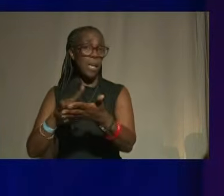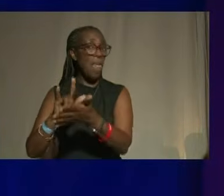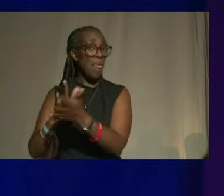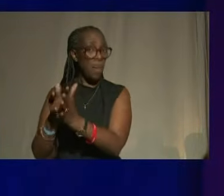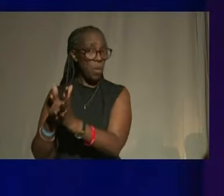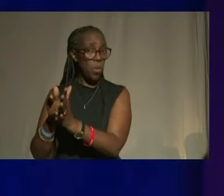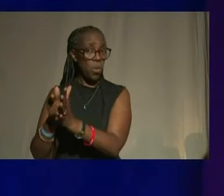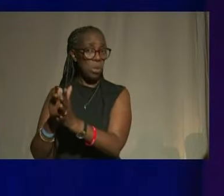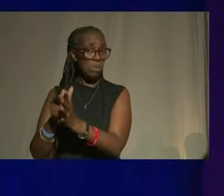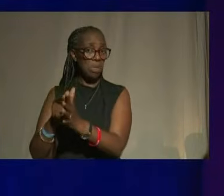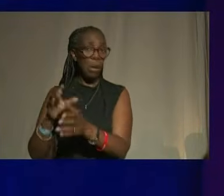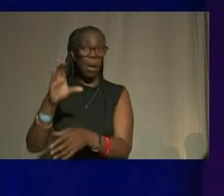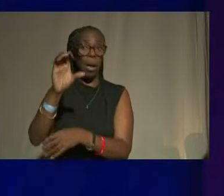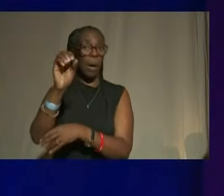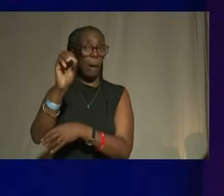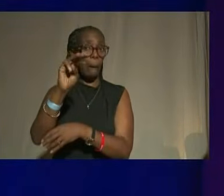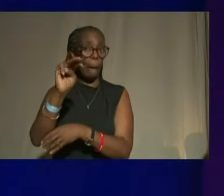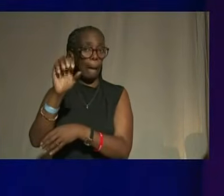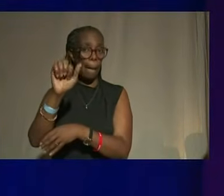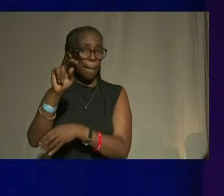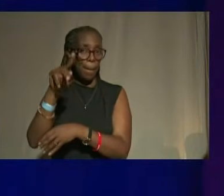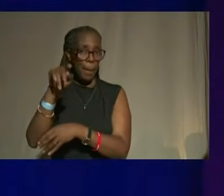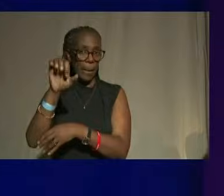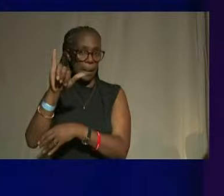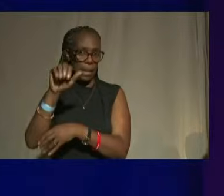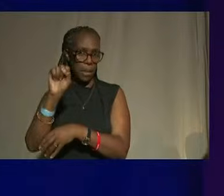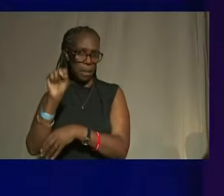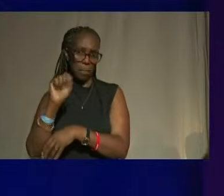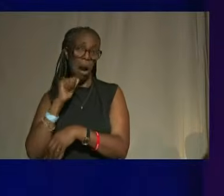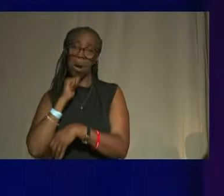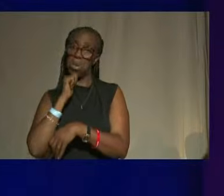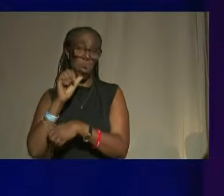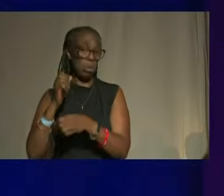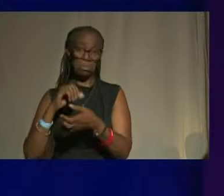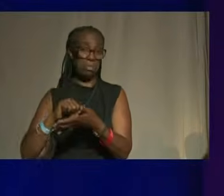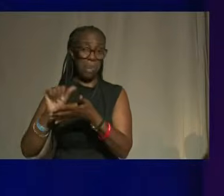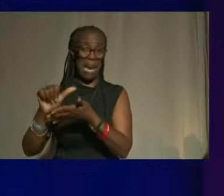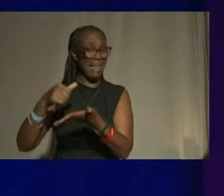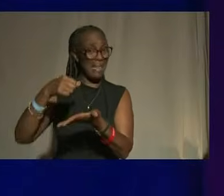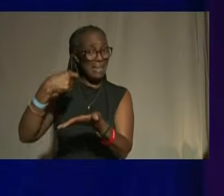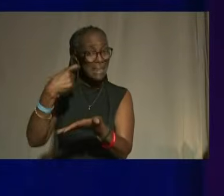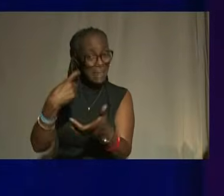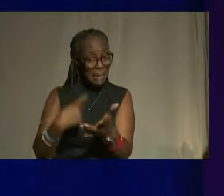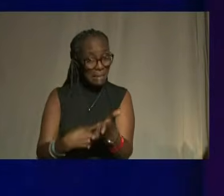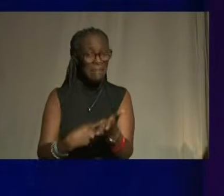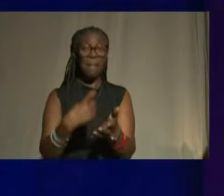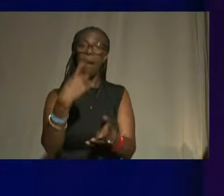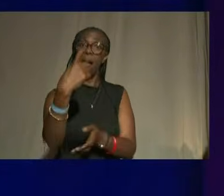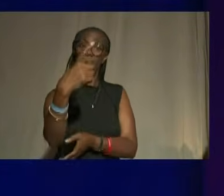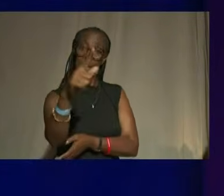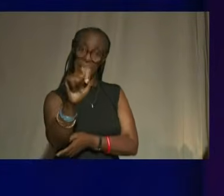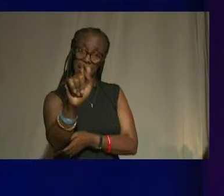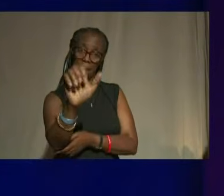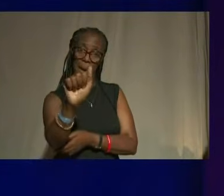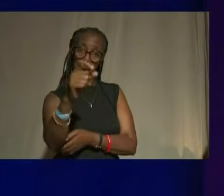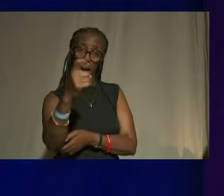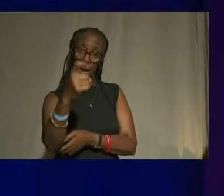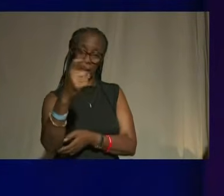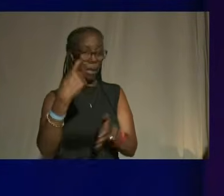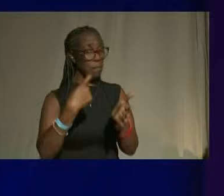government. We have our tax entities